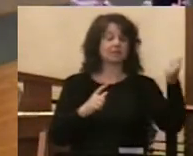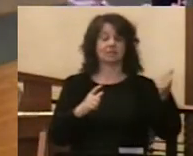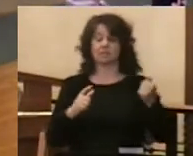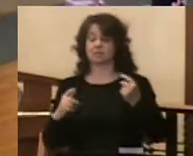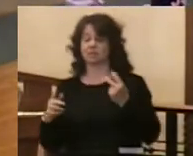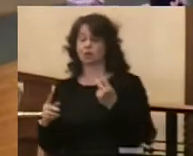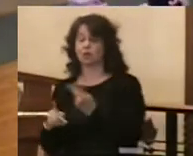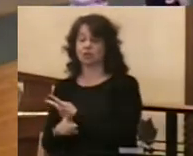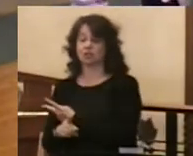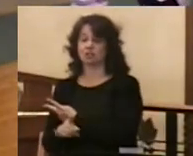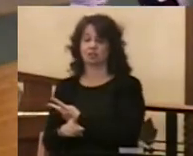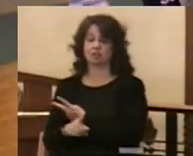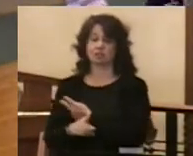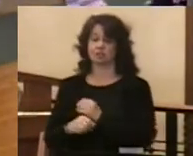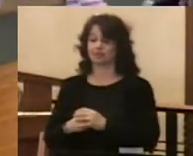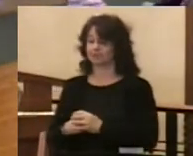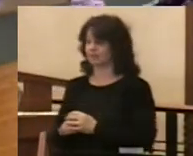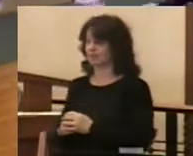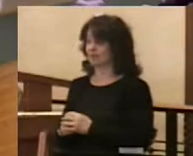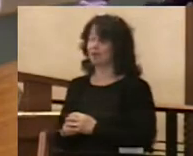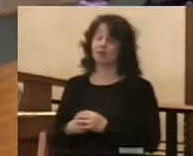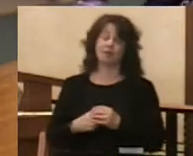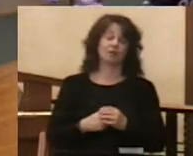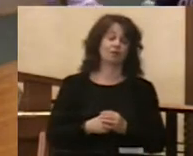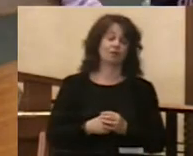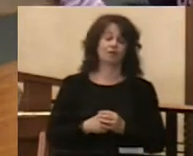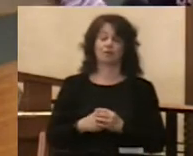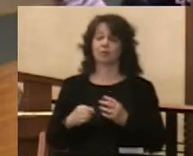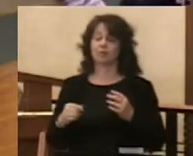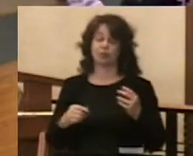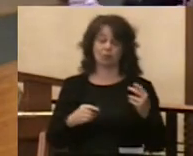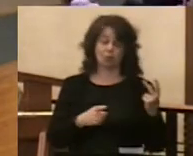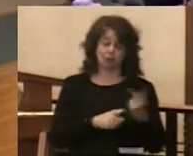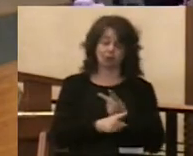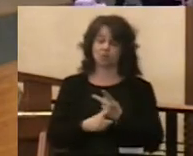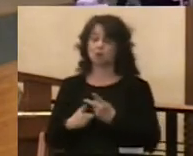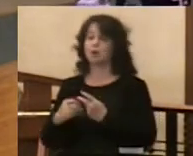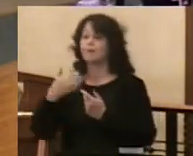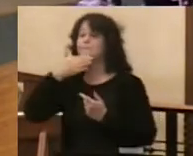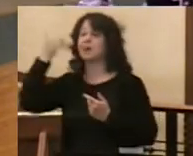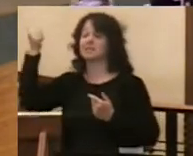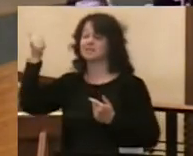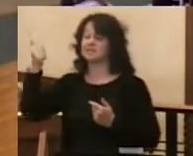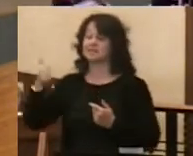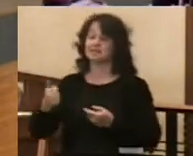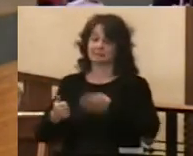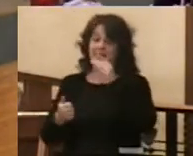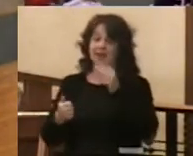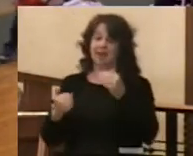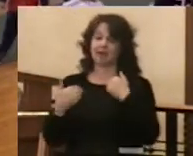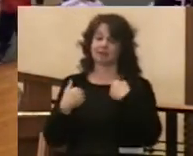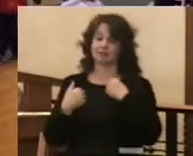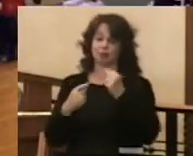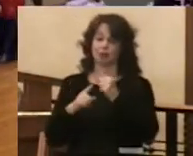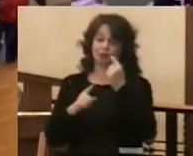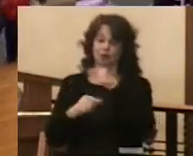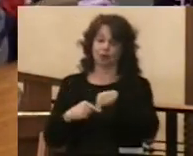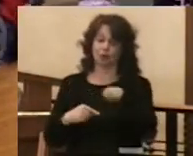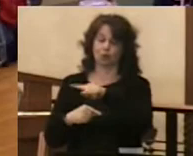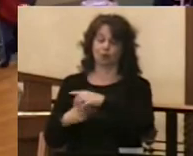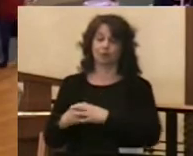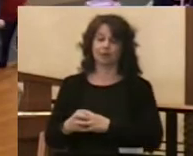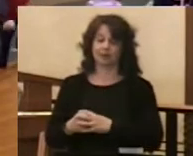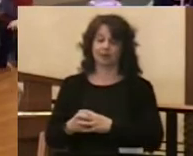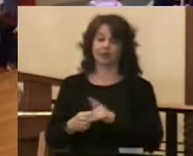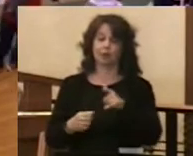worst. From the worst hide and seekers to the best. God has a word for you. It is that you will